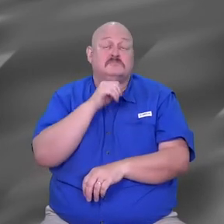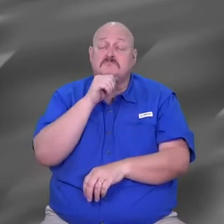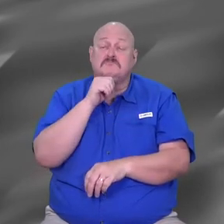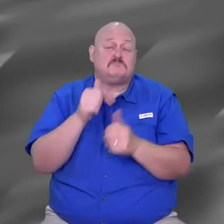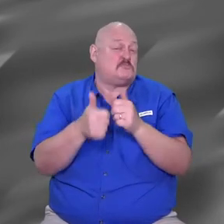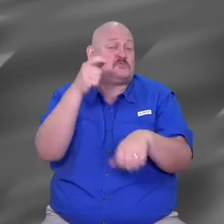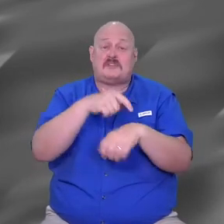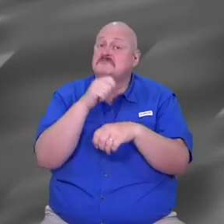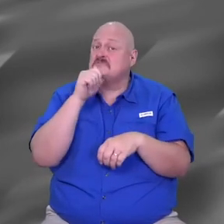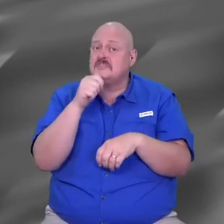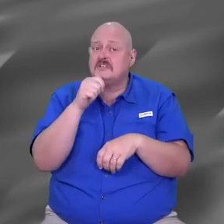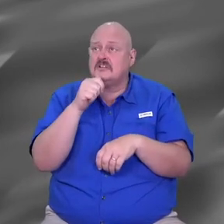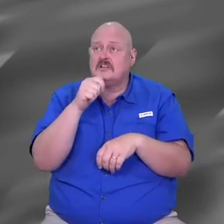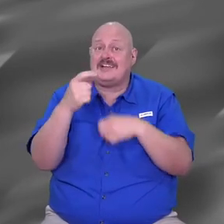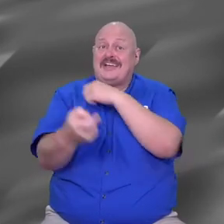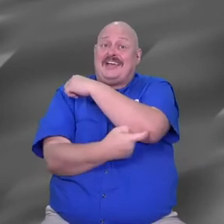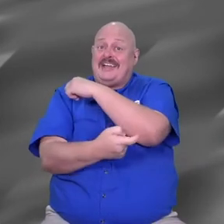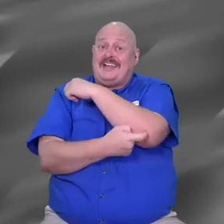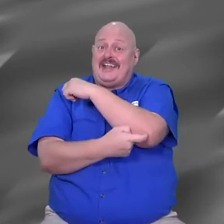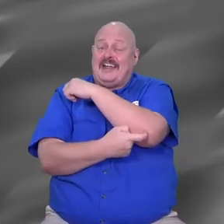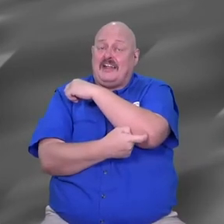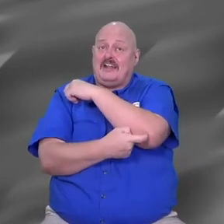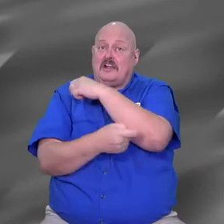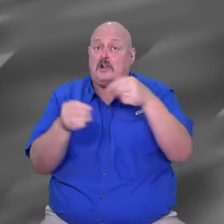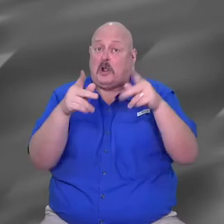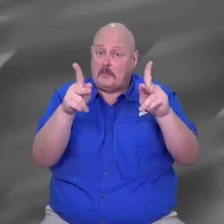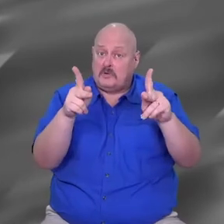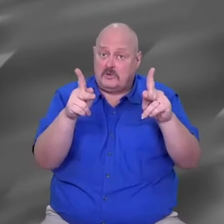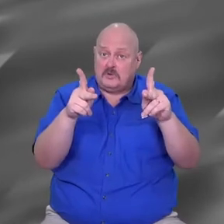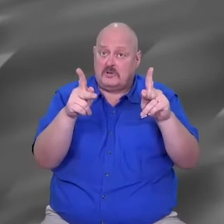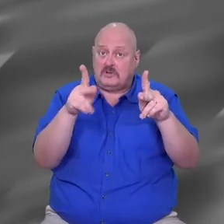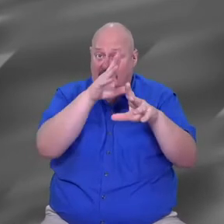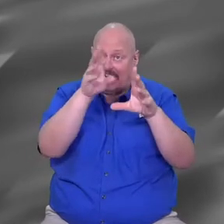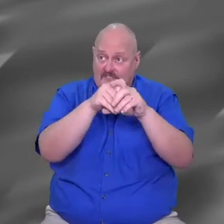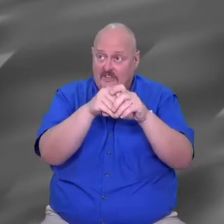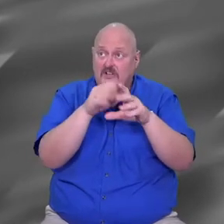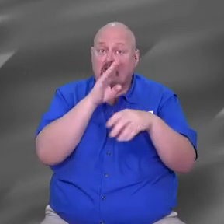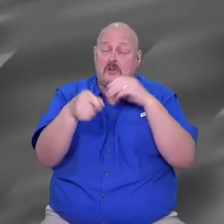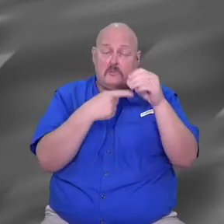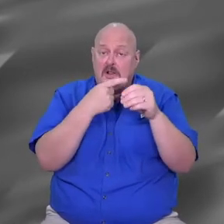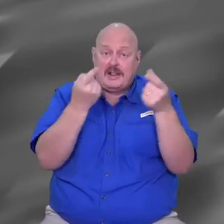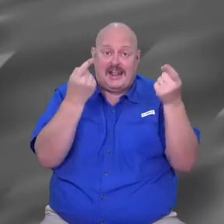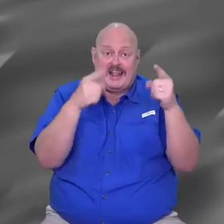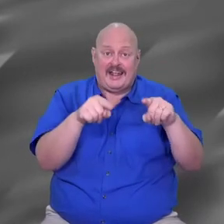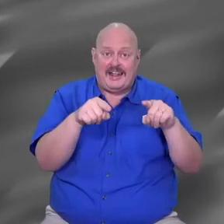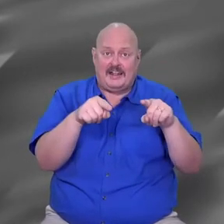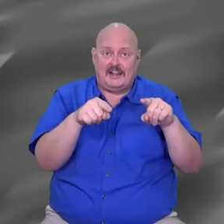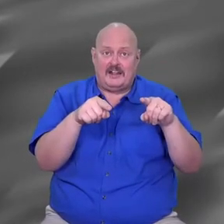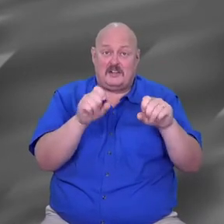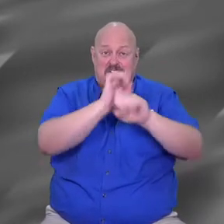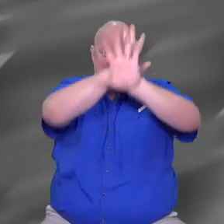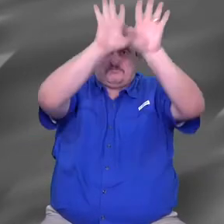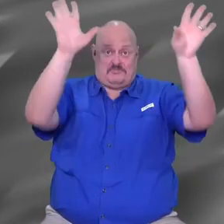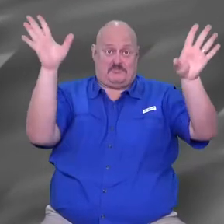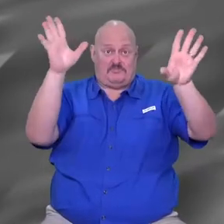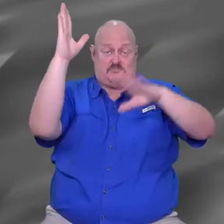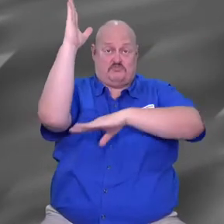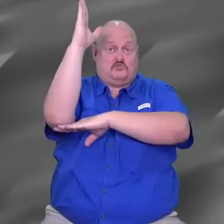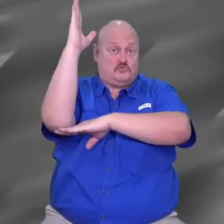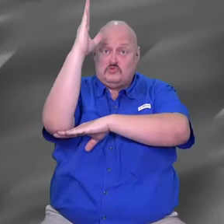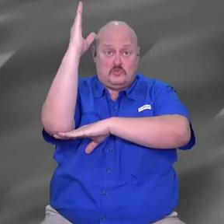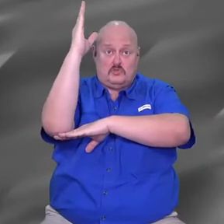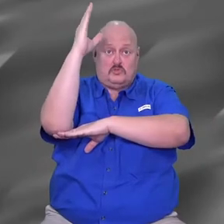ever, does the temptation to or the opportunity to be involved in what we're talking about happen in broad noon, in broad